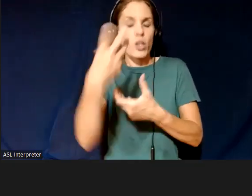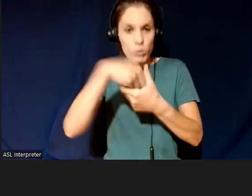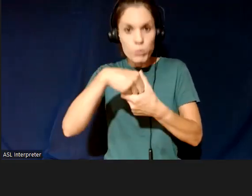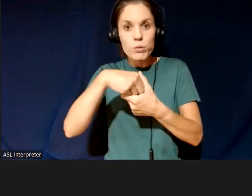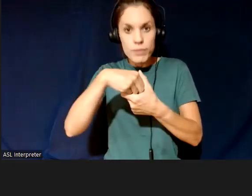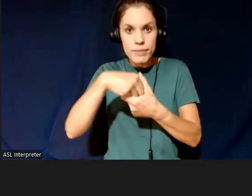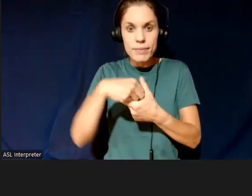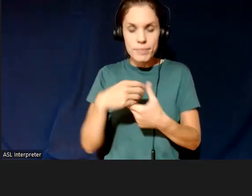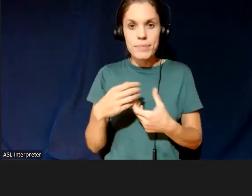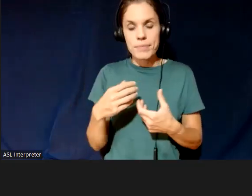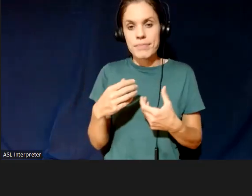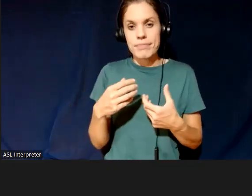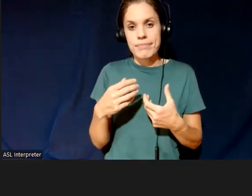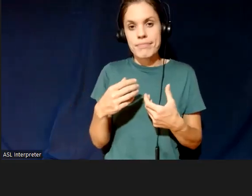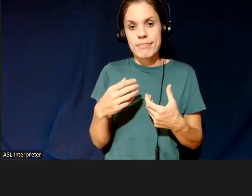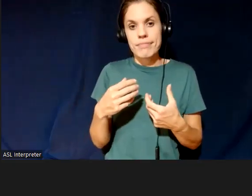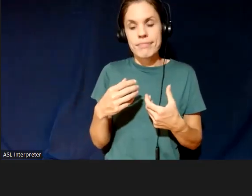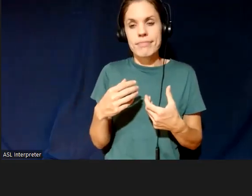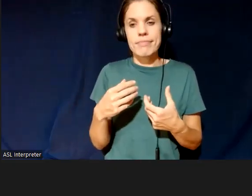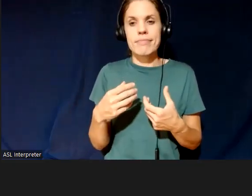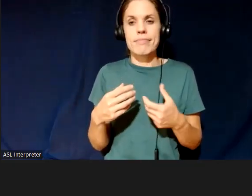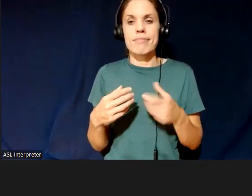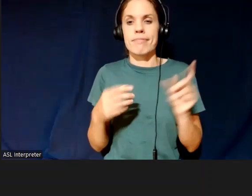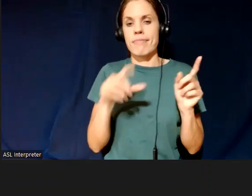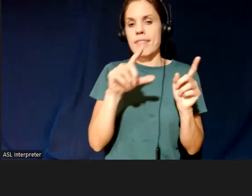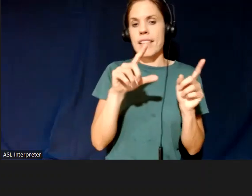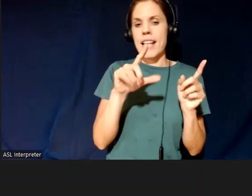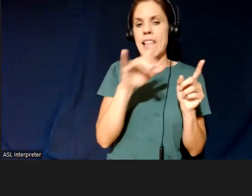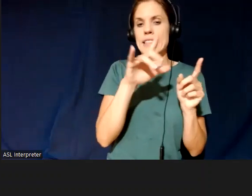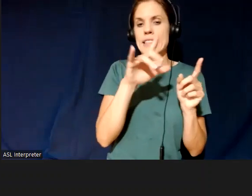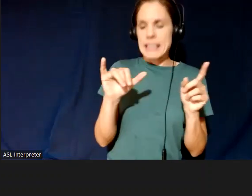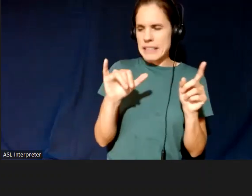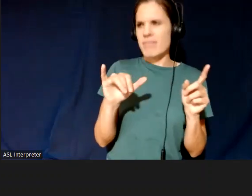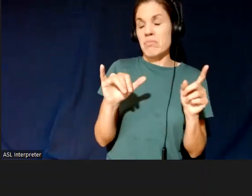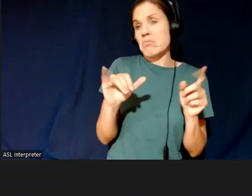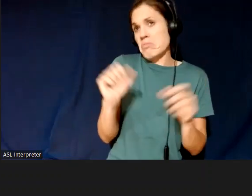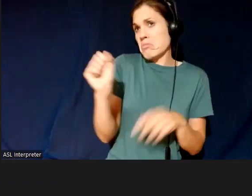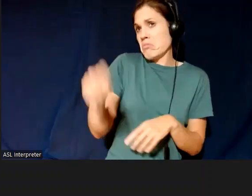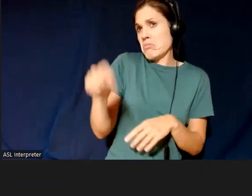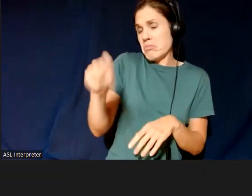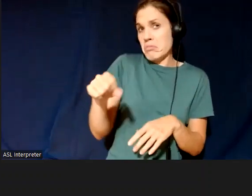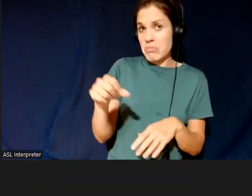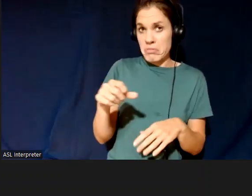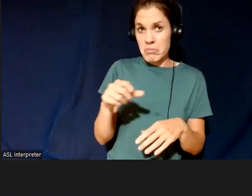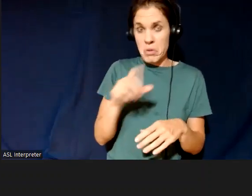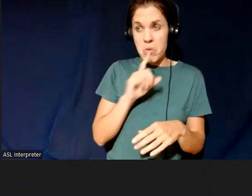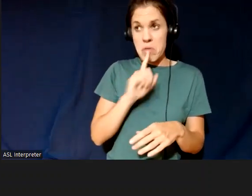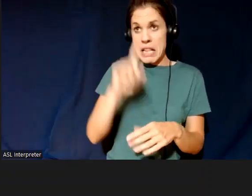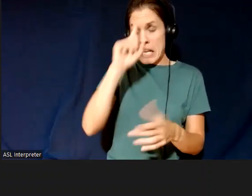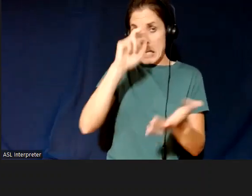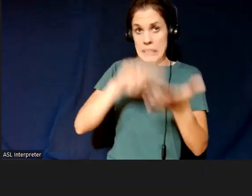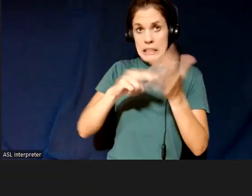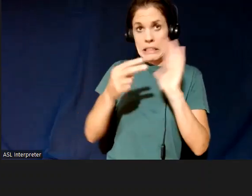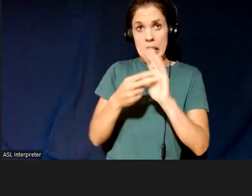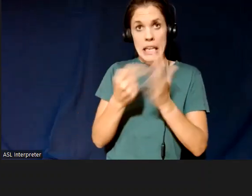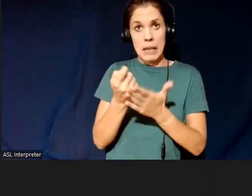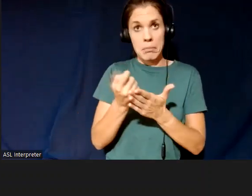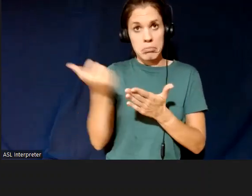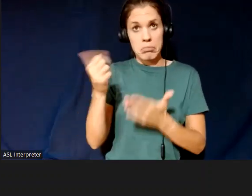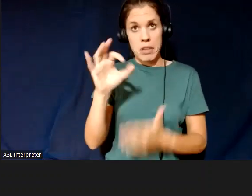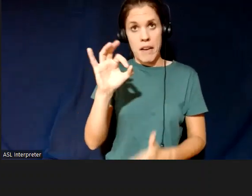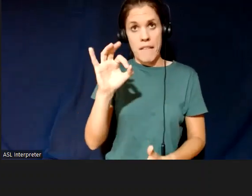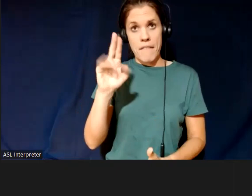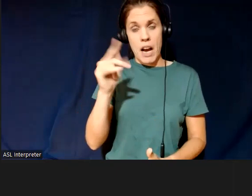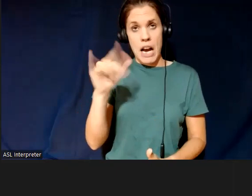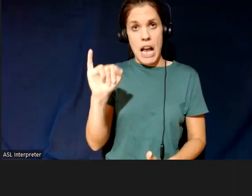the, in the wheel, for instance? Yeah, I don't see why they would be excluded. I think what would be helpful is if